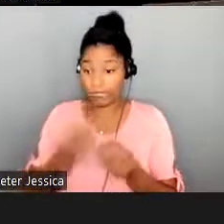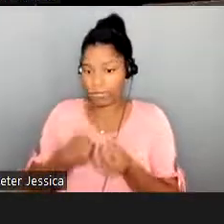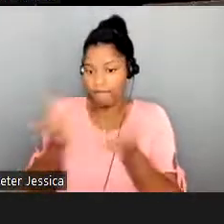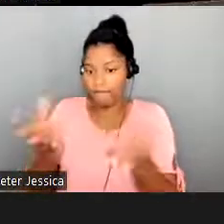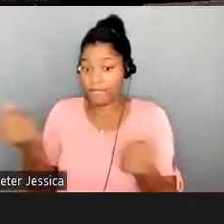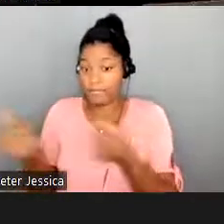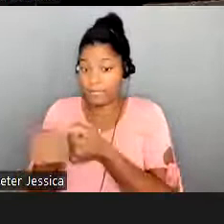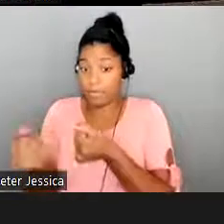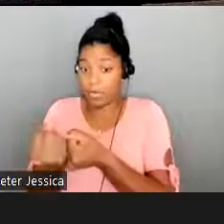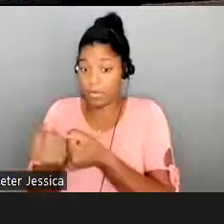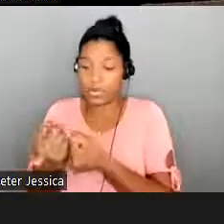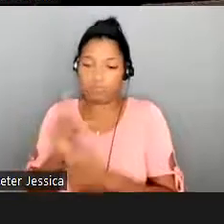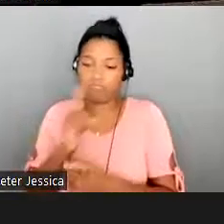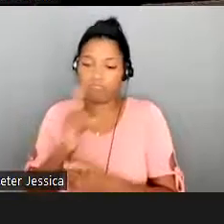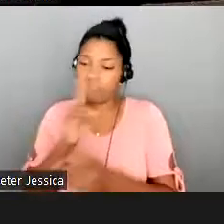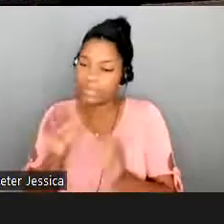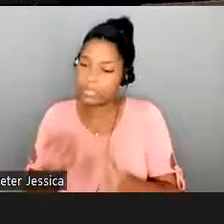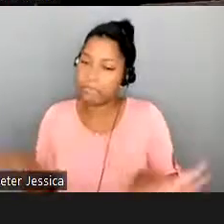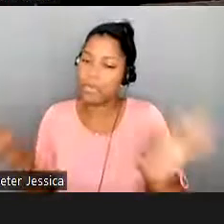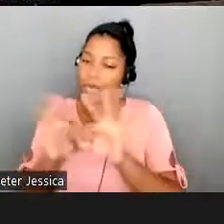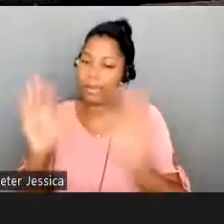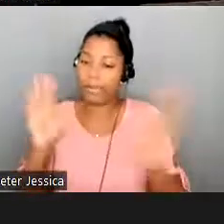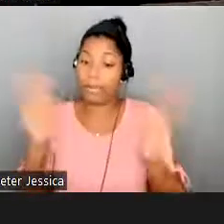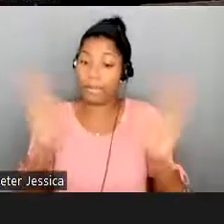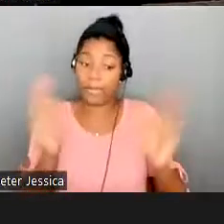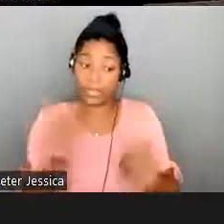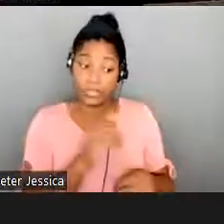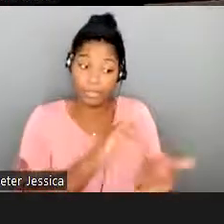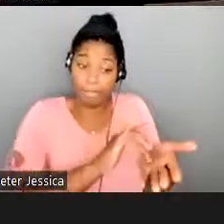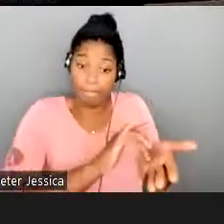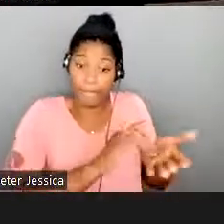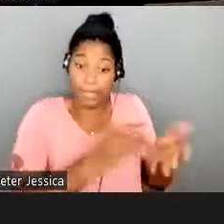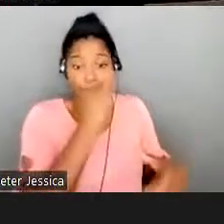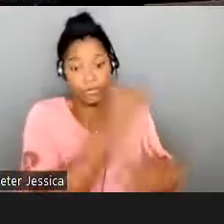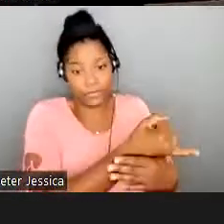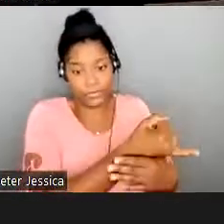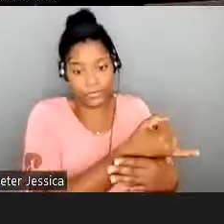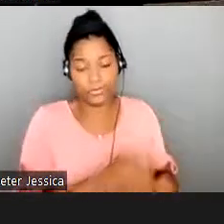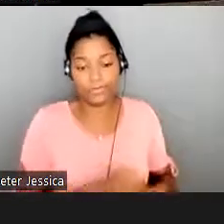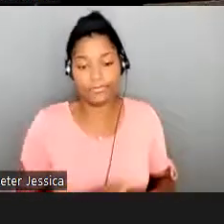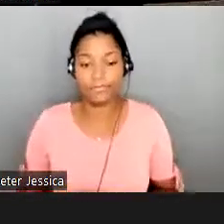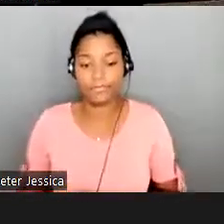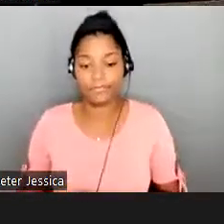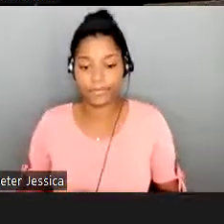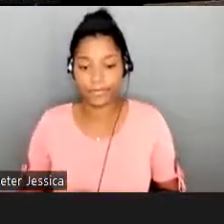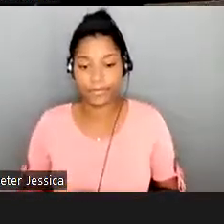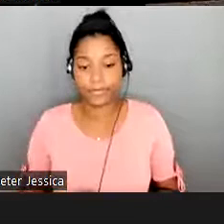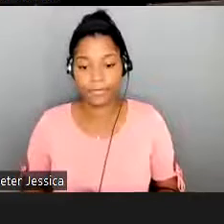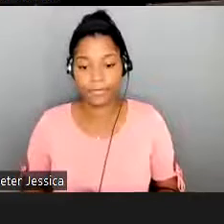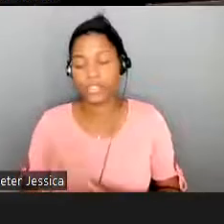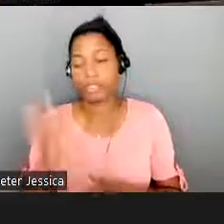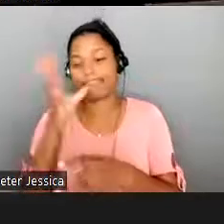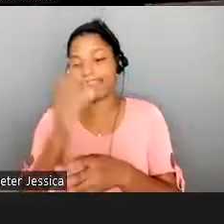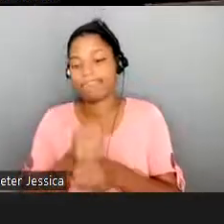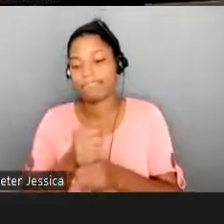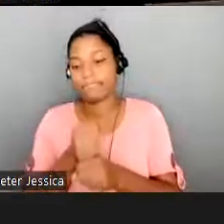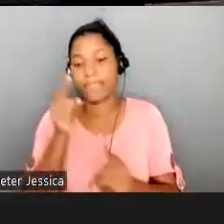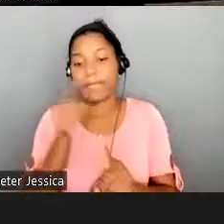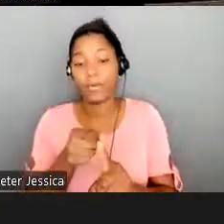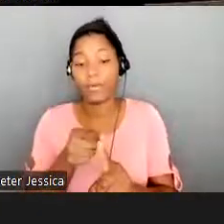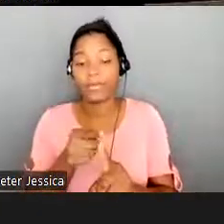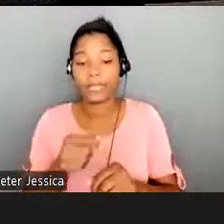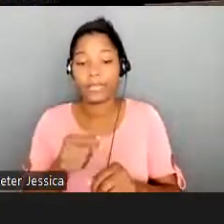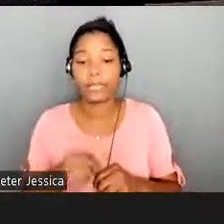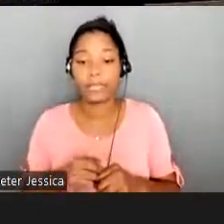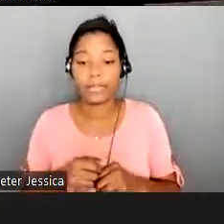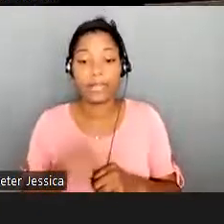as effective as some other medical interventions. So in other words, not only does naturally being